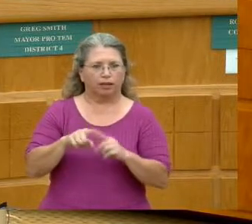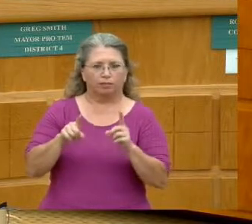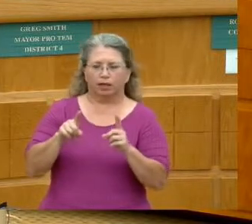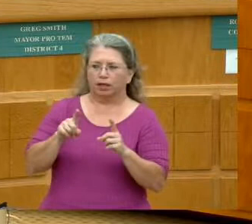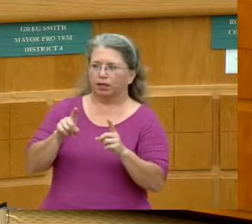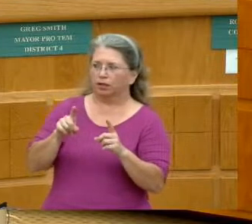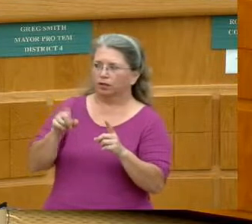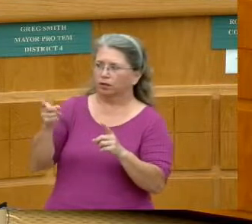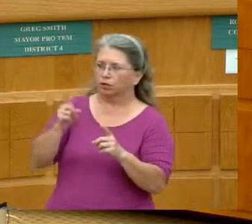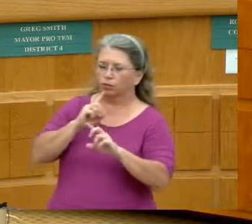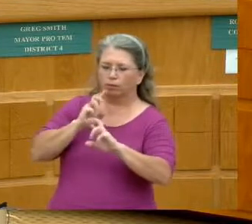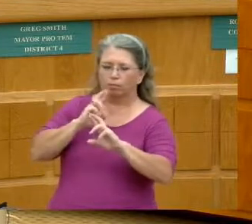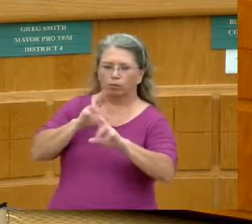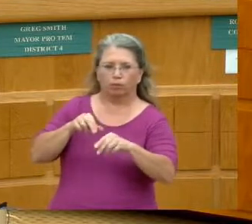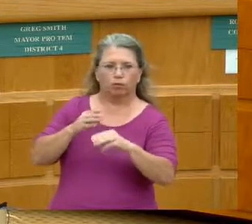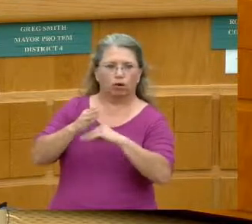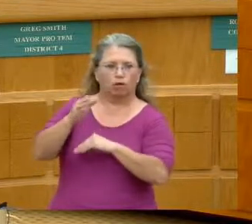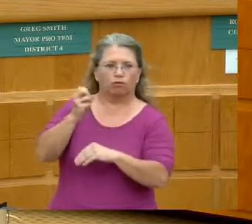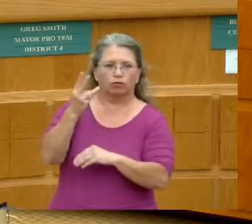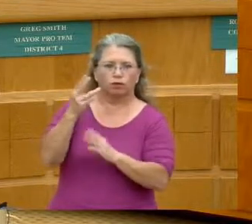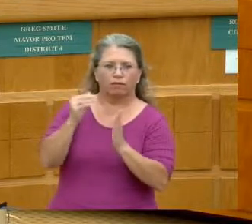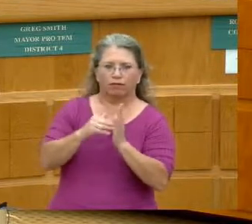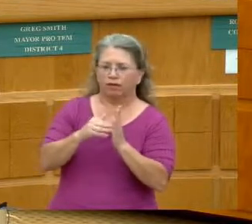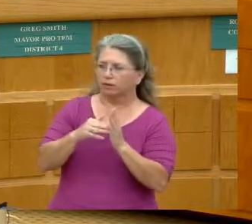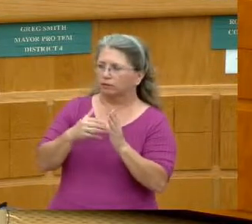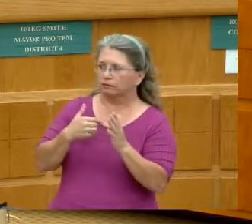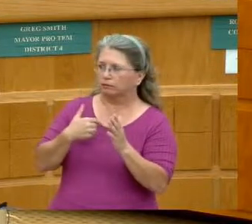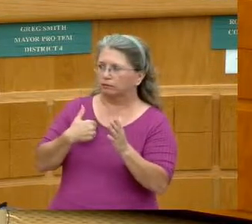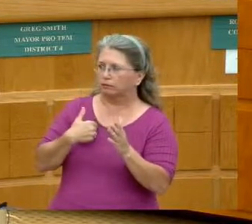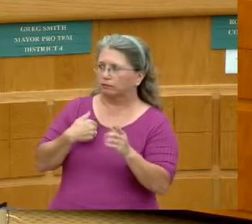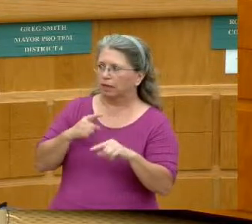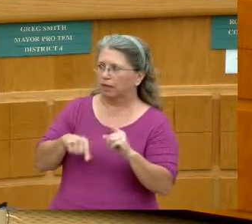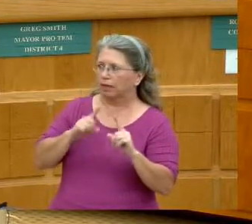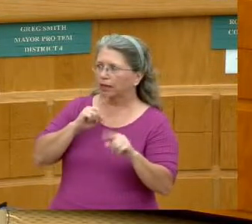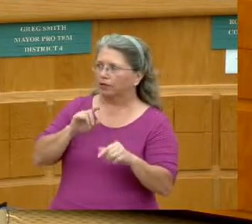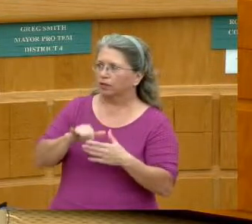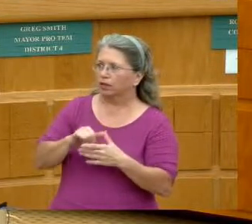12,000? I can't answer that question.